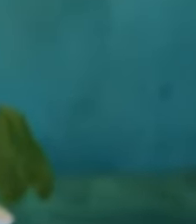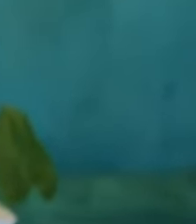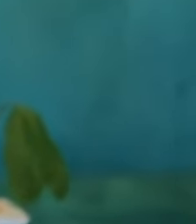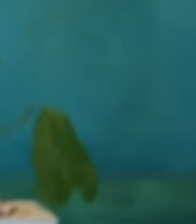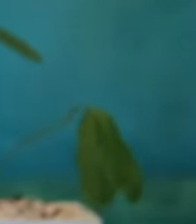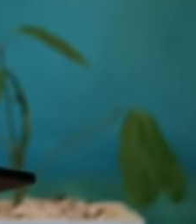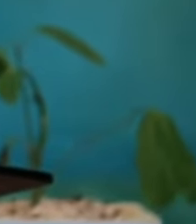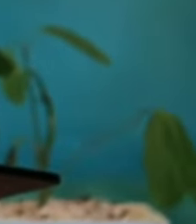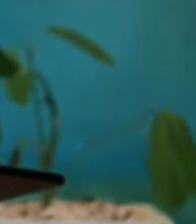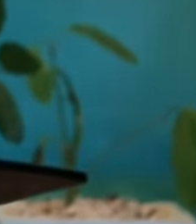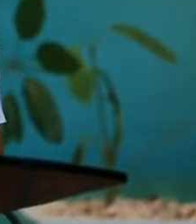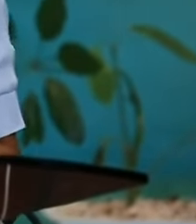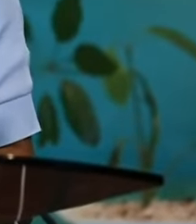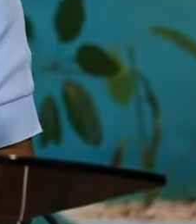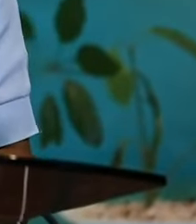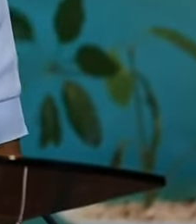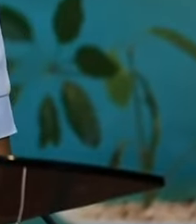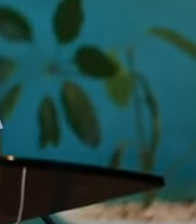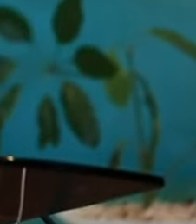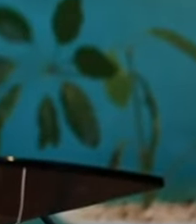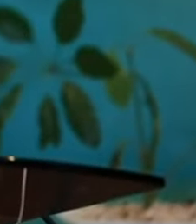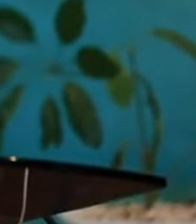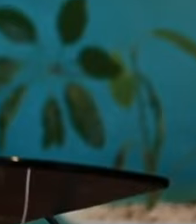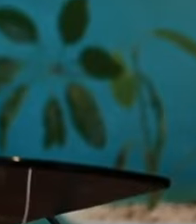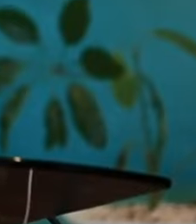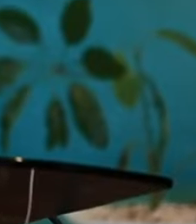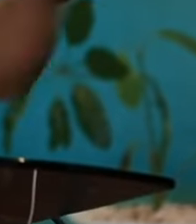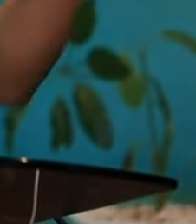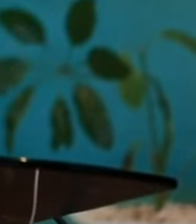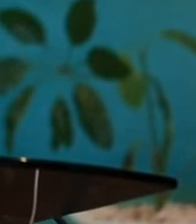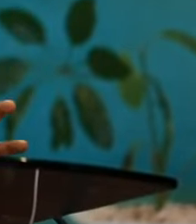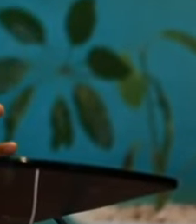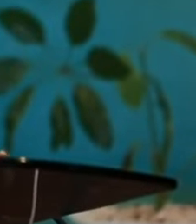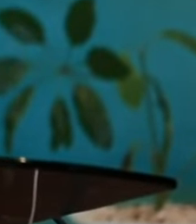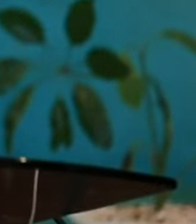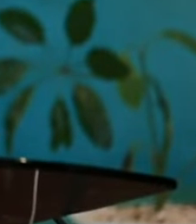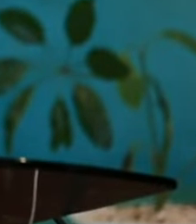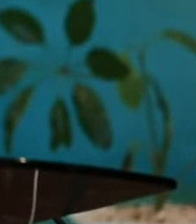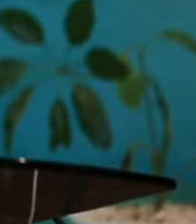today's language, it must be a balanced diet. It means you must be